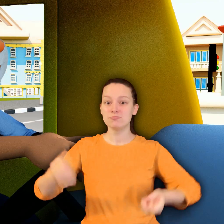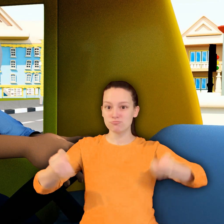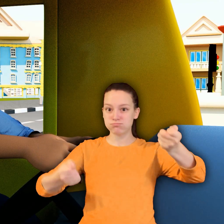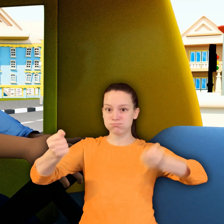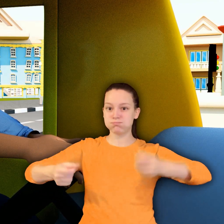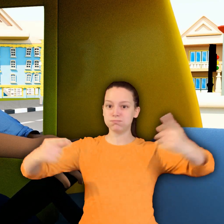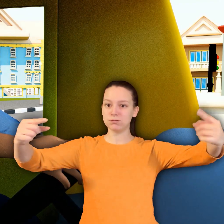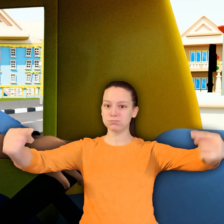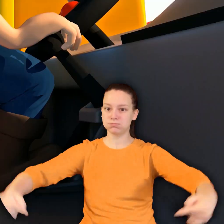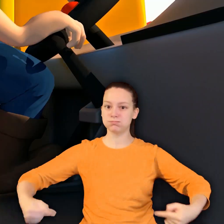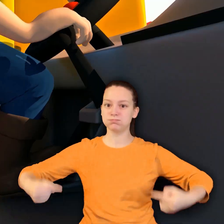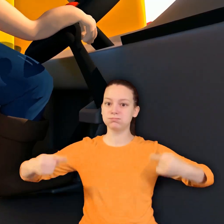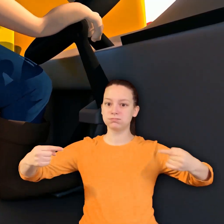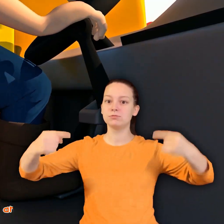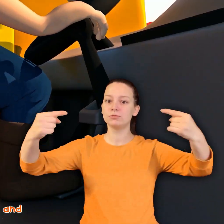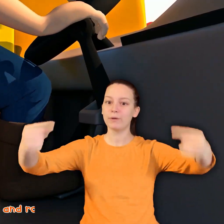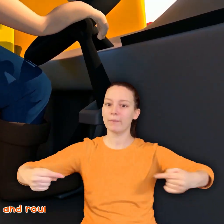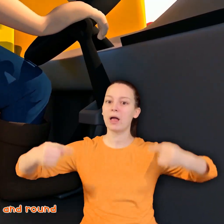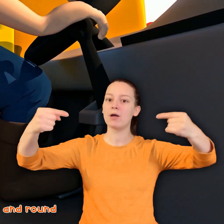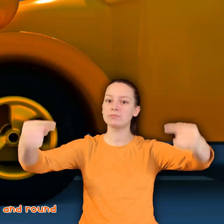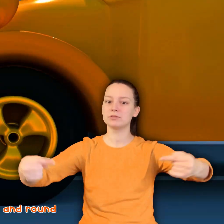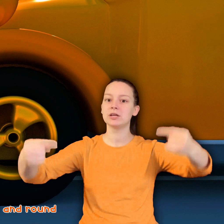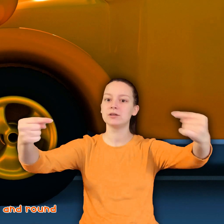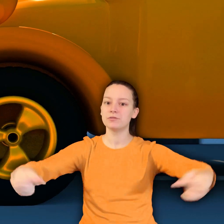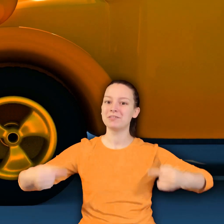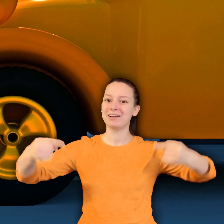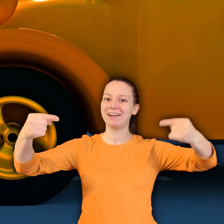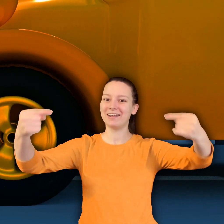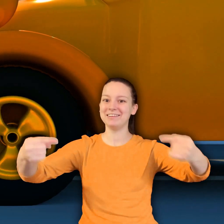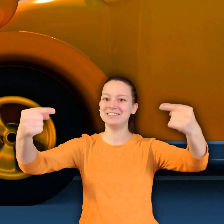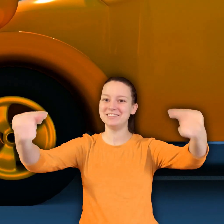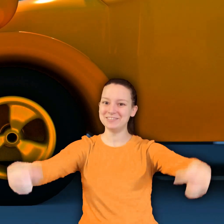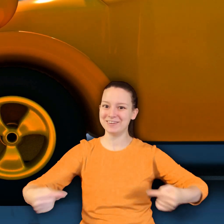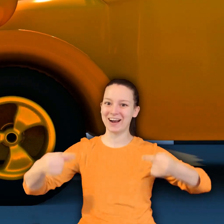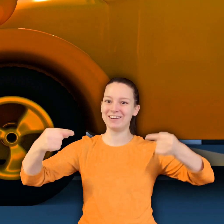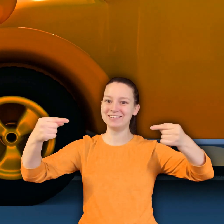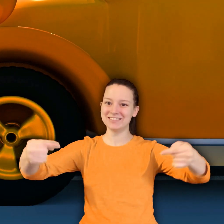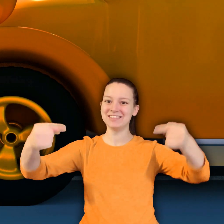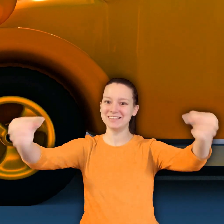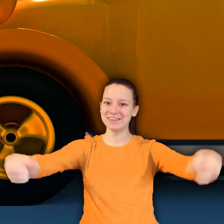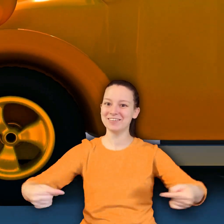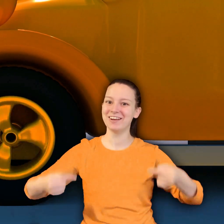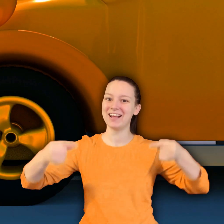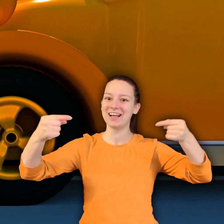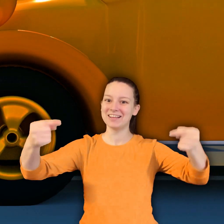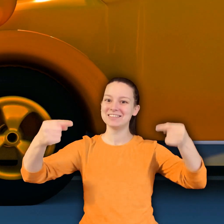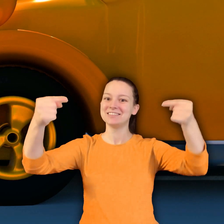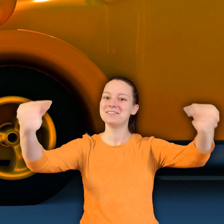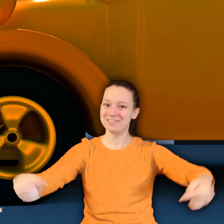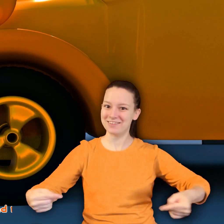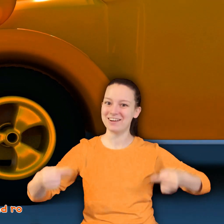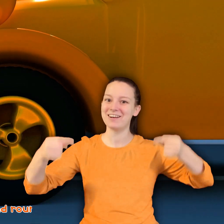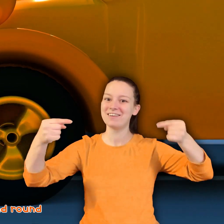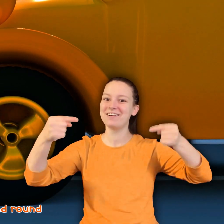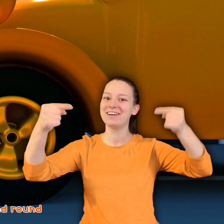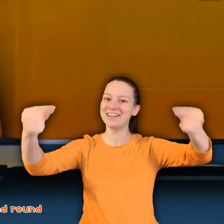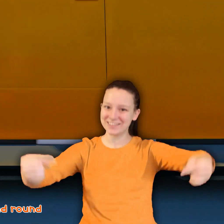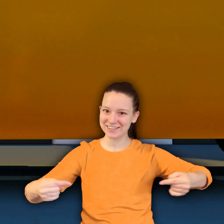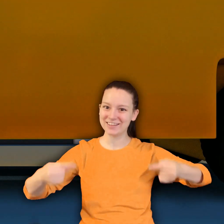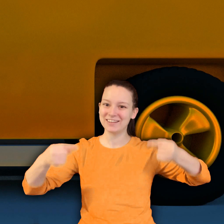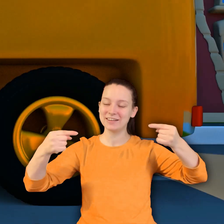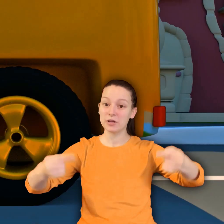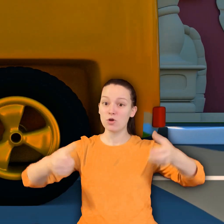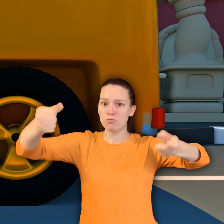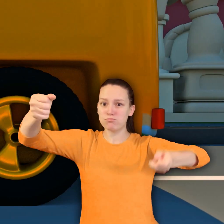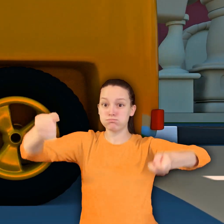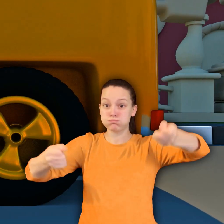the wheels on the bus go round and round round and round round